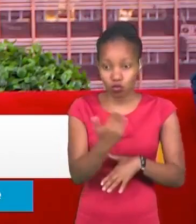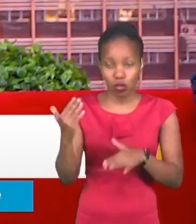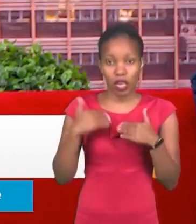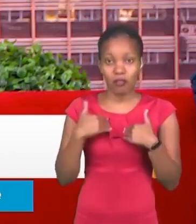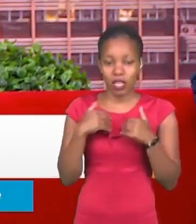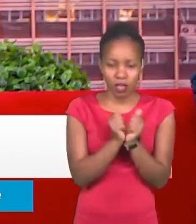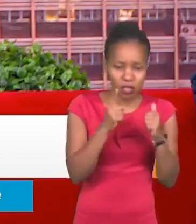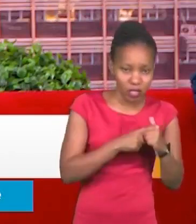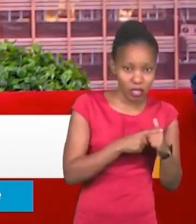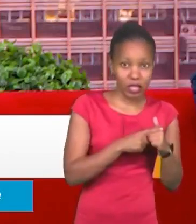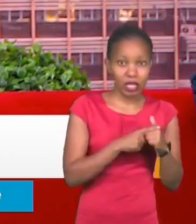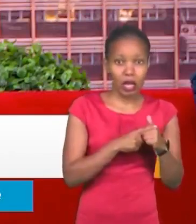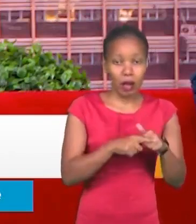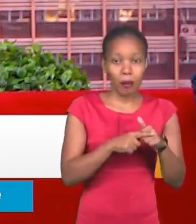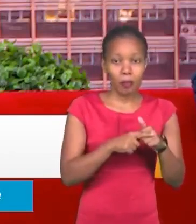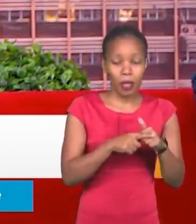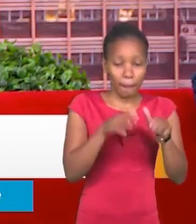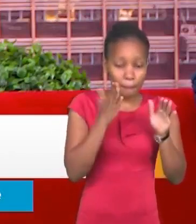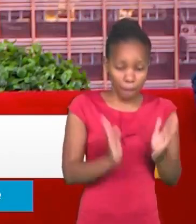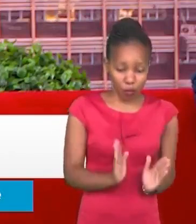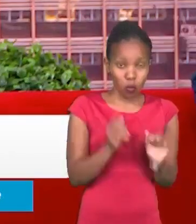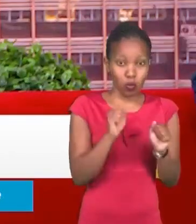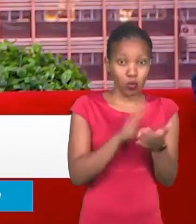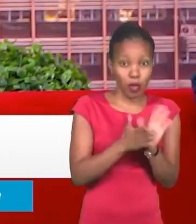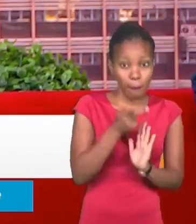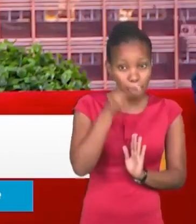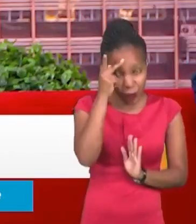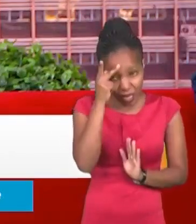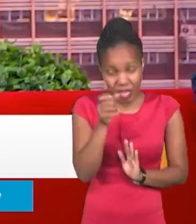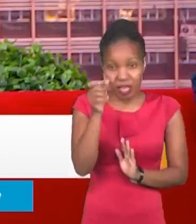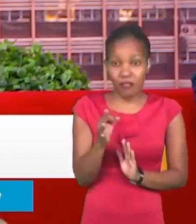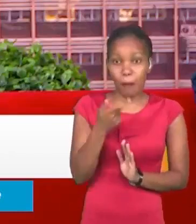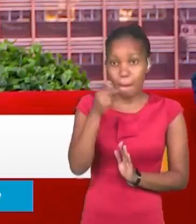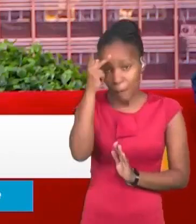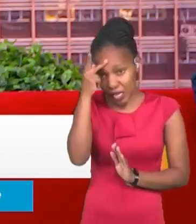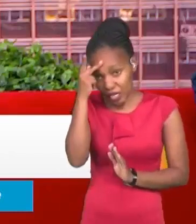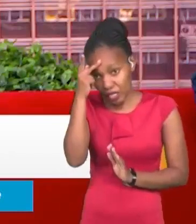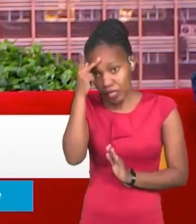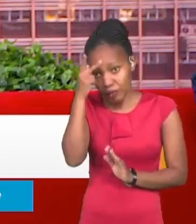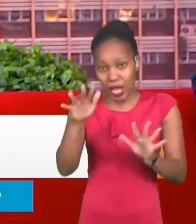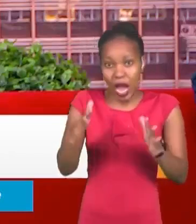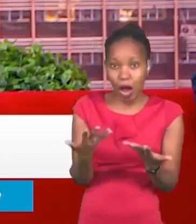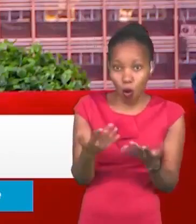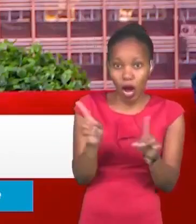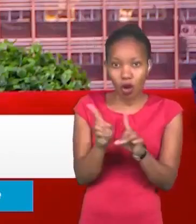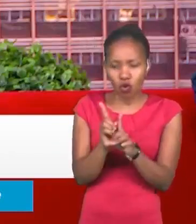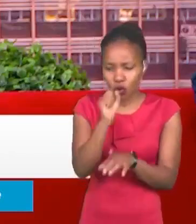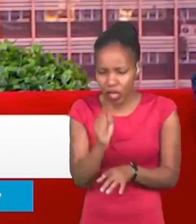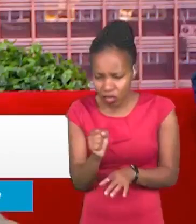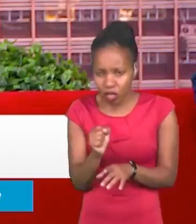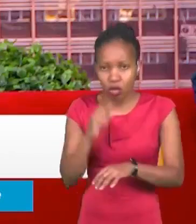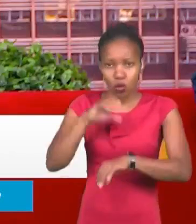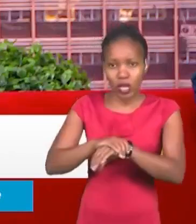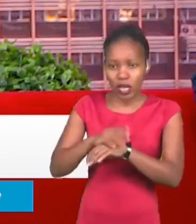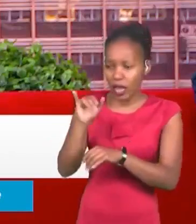at 16 can be legal parents. Yeah. Now, how can they be parents if the age for them to get an ID, which enables them to